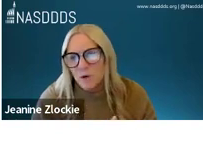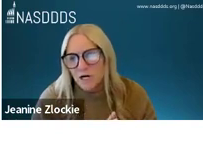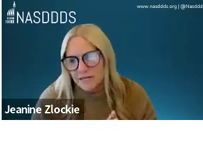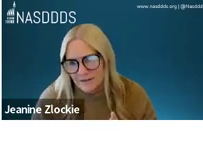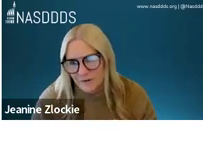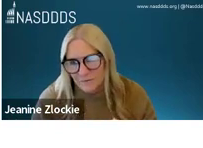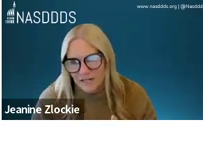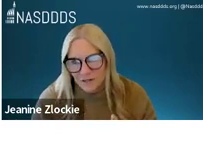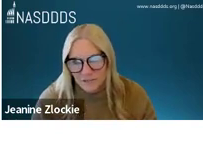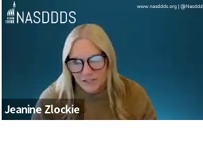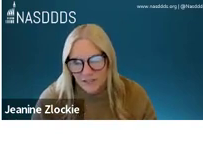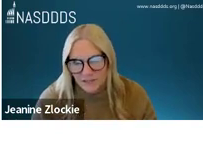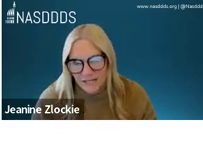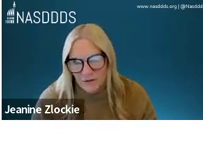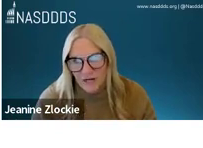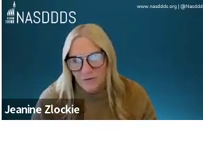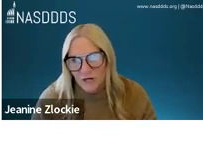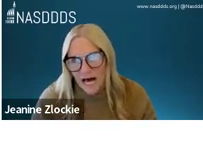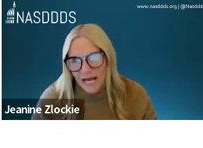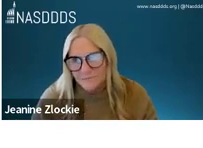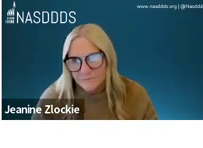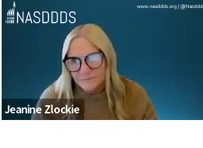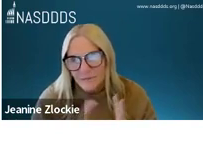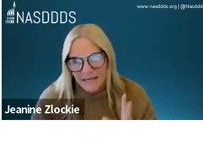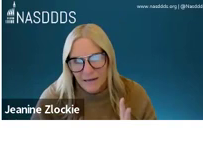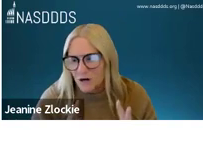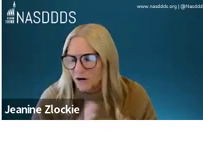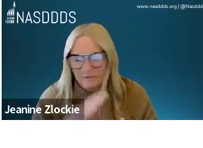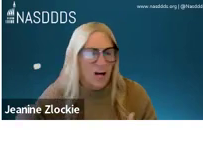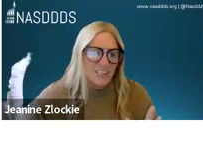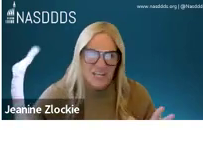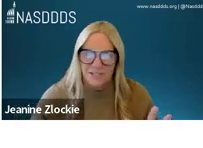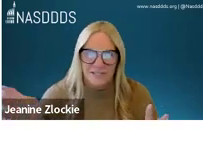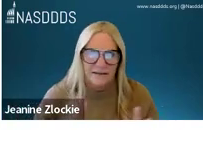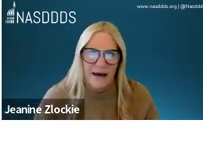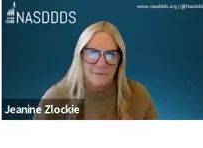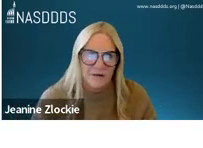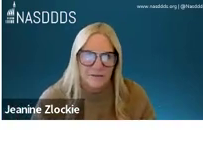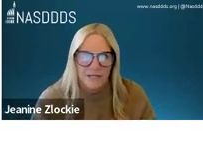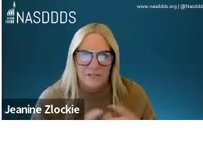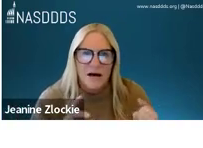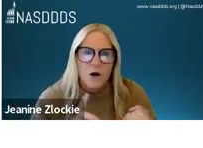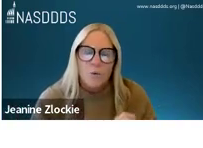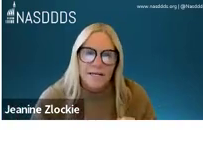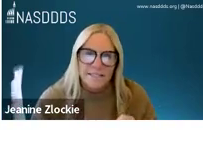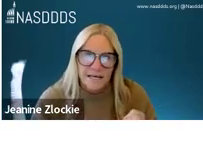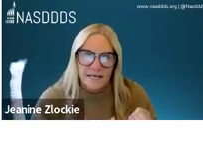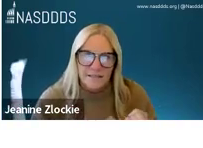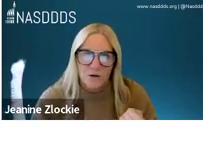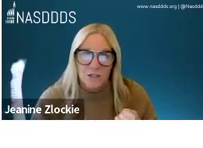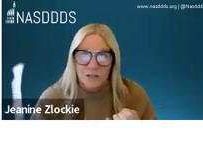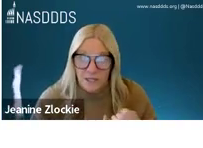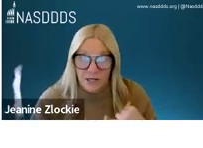really important informational materials that will guide the Medicaid program and all the changes that have happened throughout the years. One